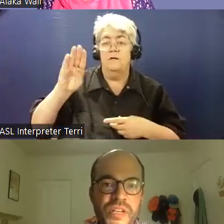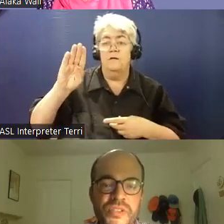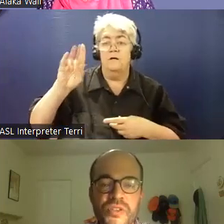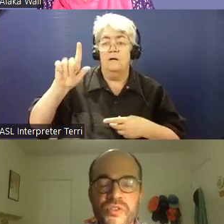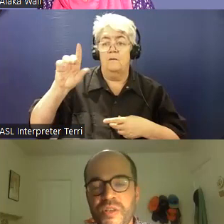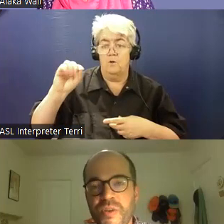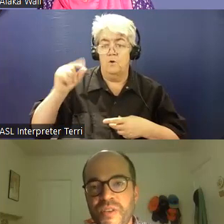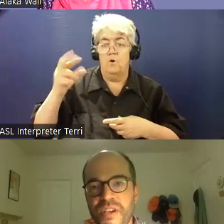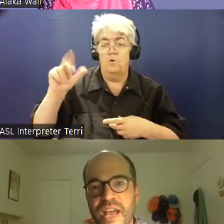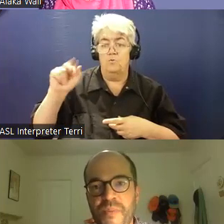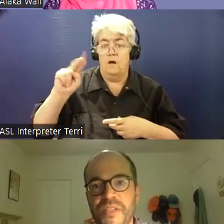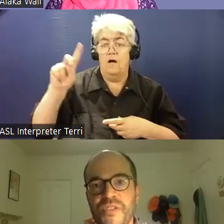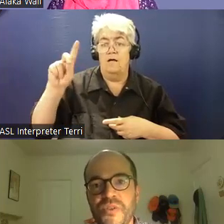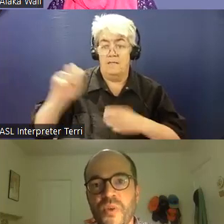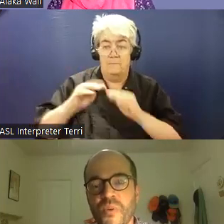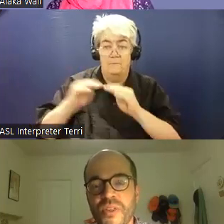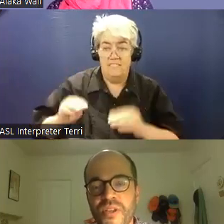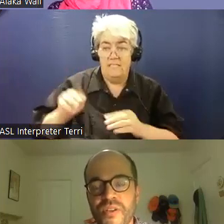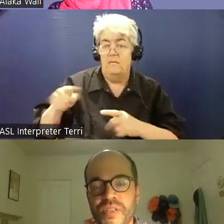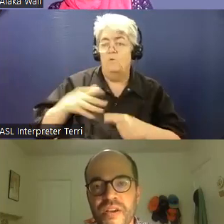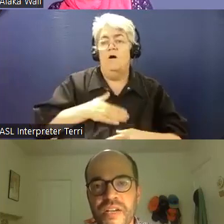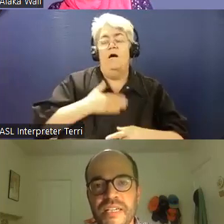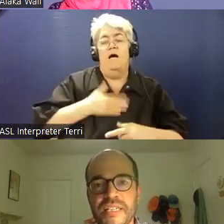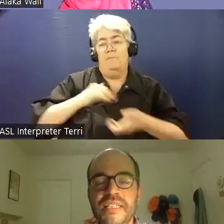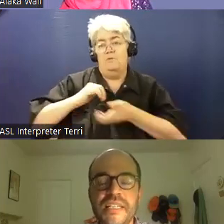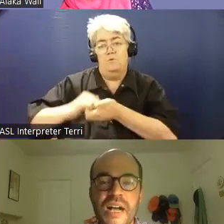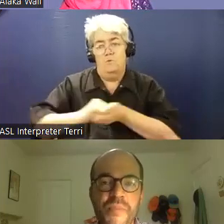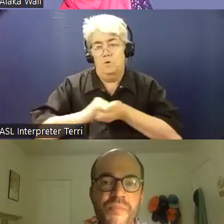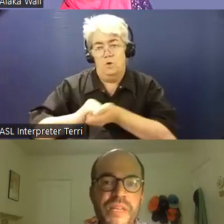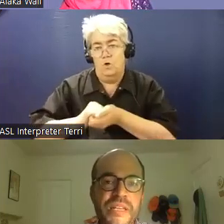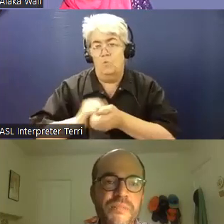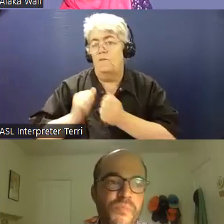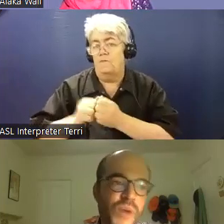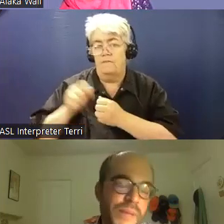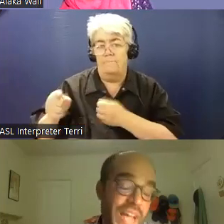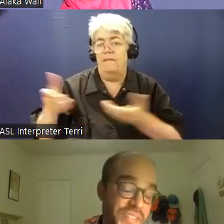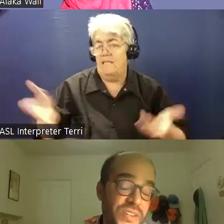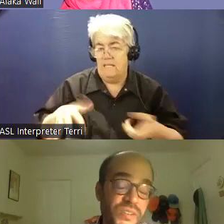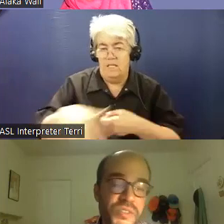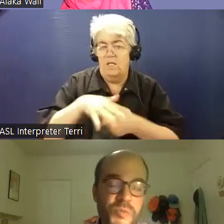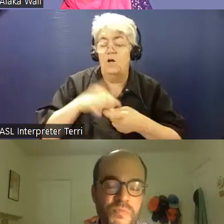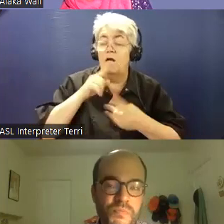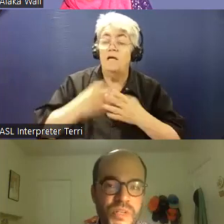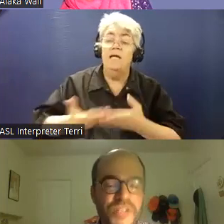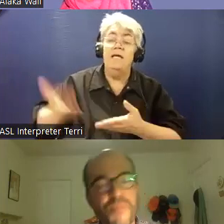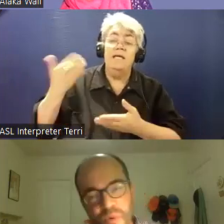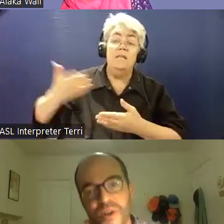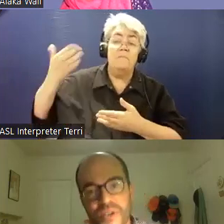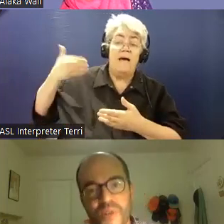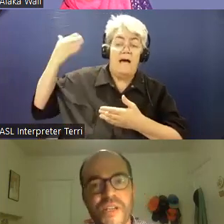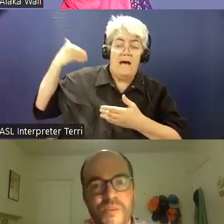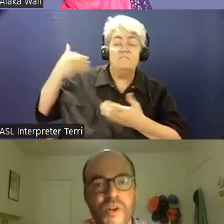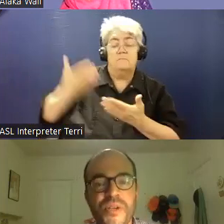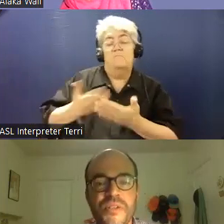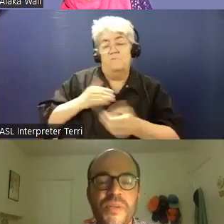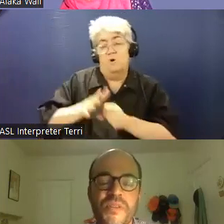is an institution that we are very happy to work with here in the area. In past years, particularly before